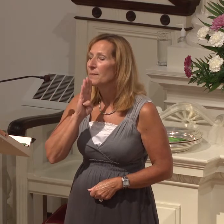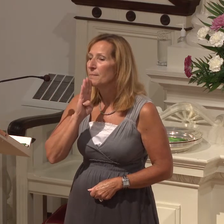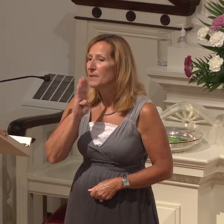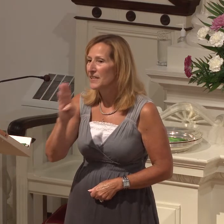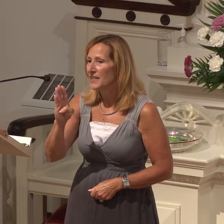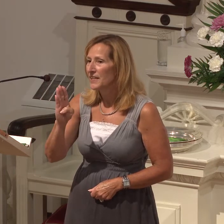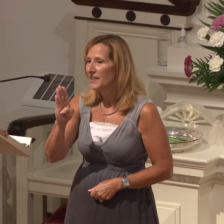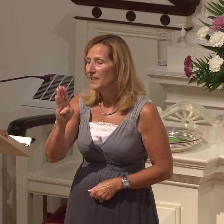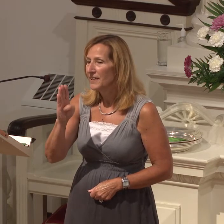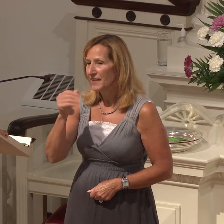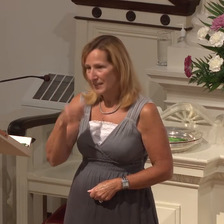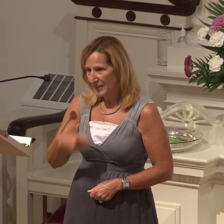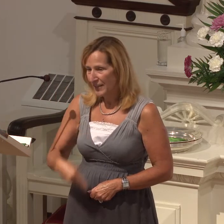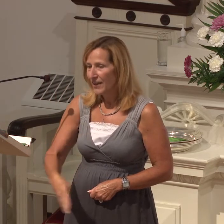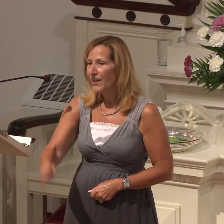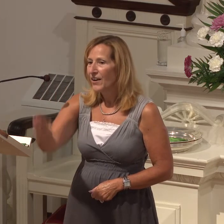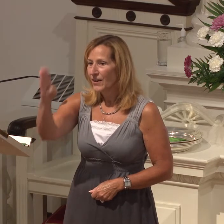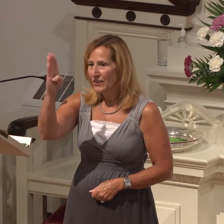way. Be